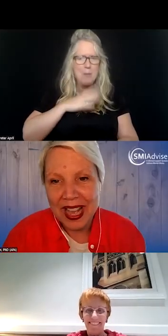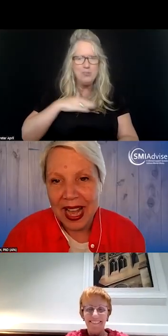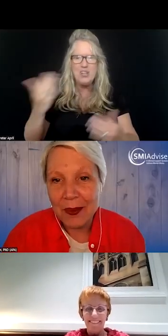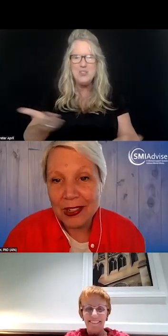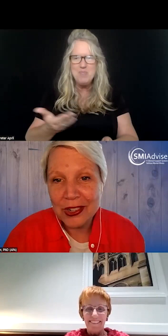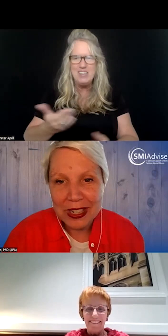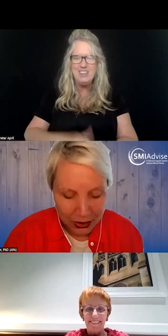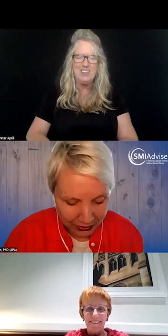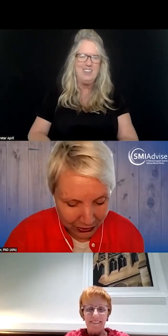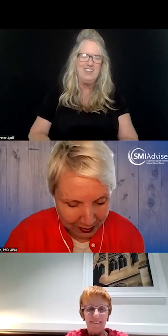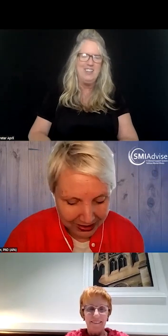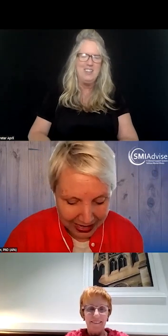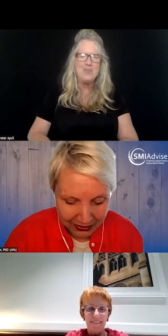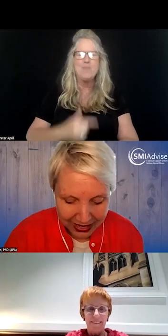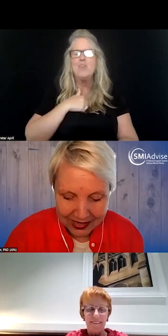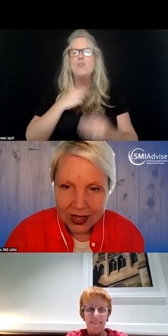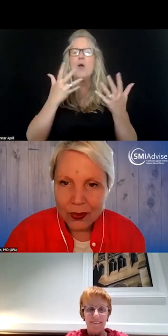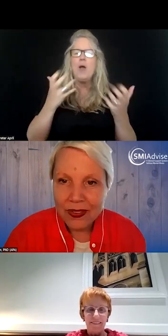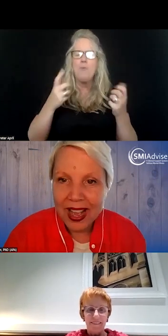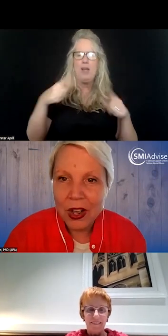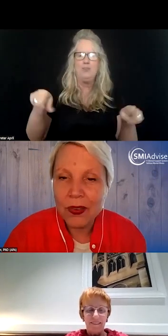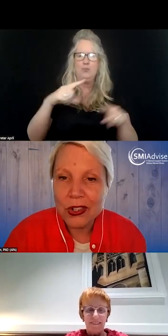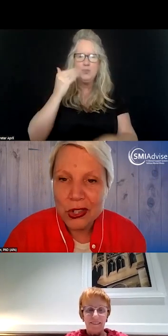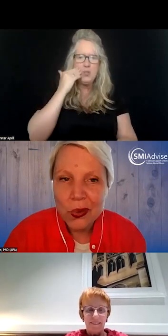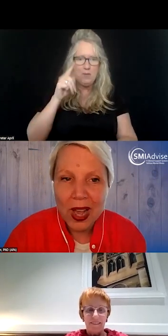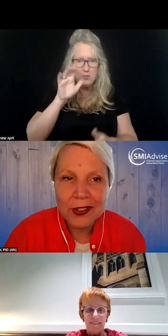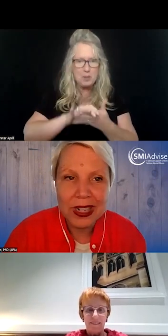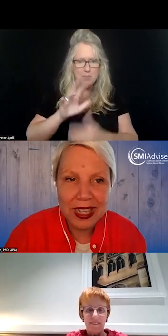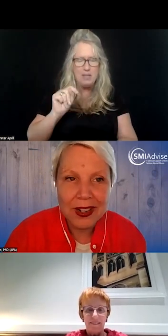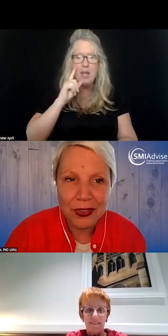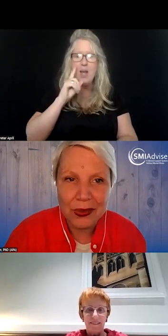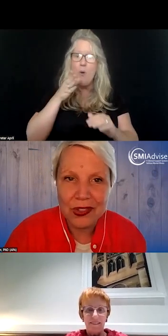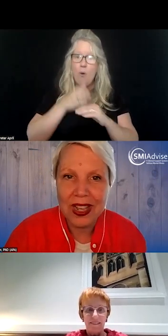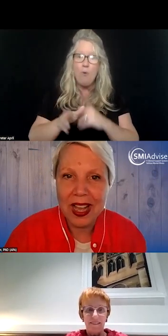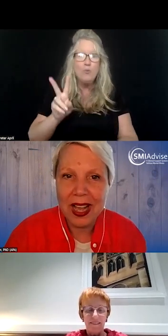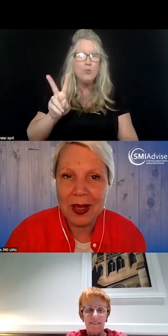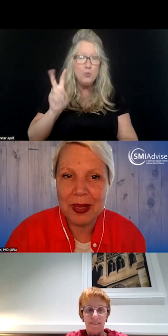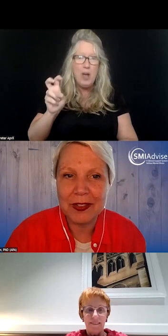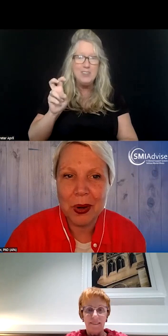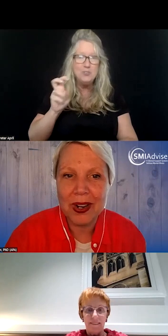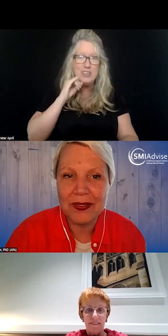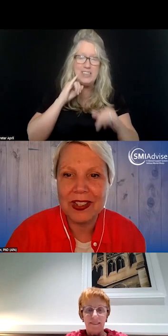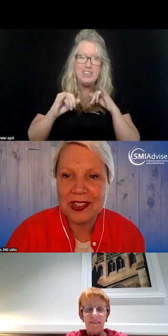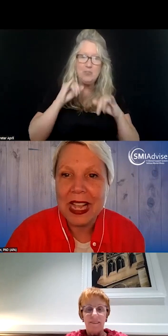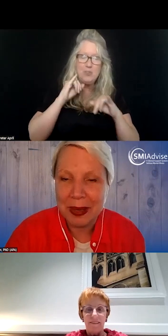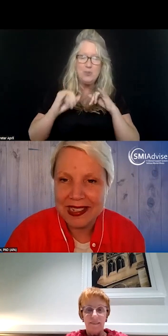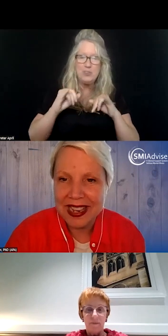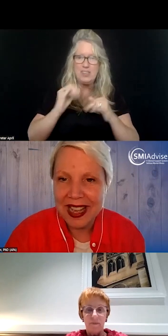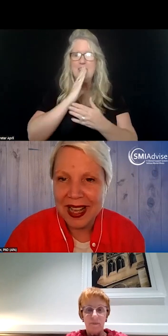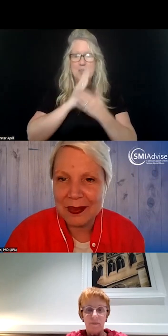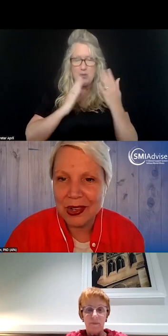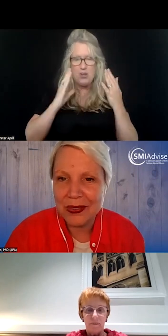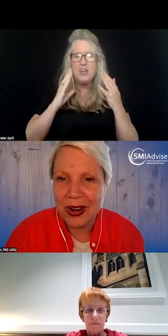here. I want you to know, if you can believe it, we've had over 200 interviews as part of this